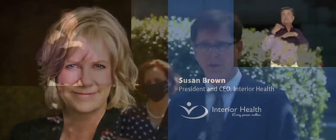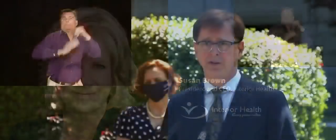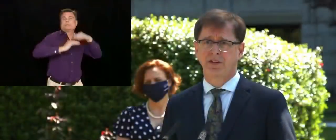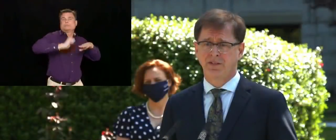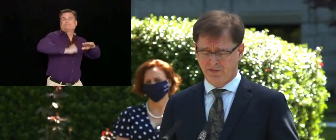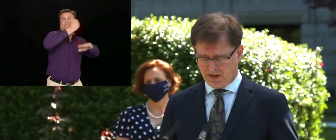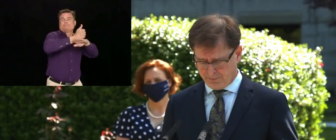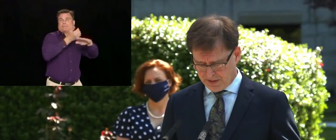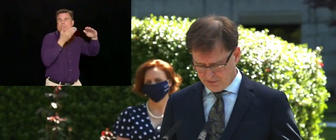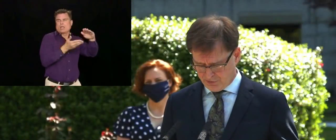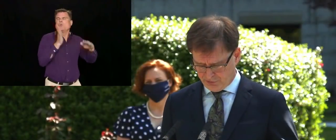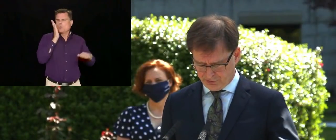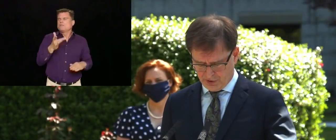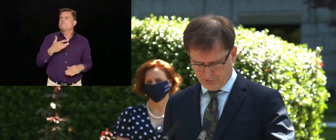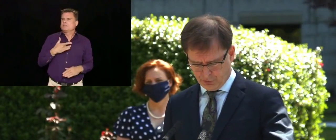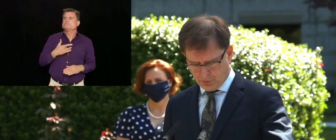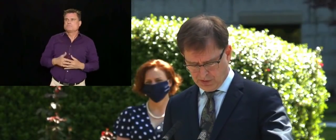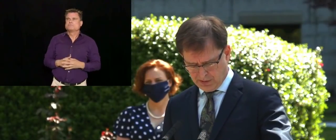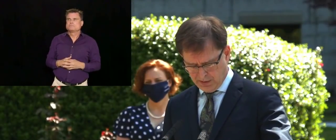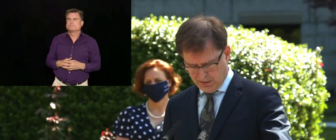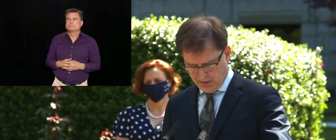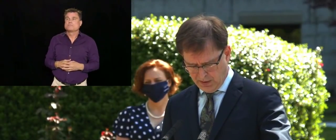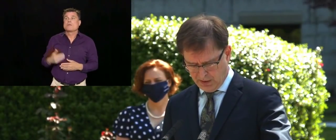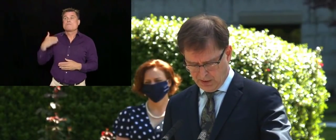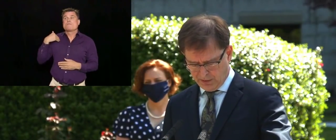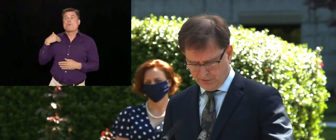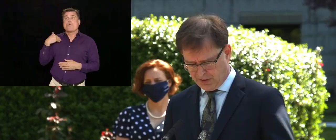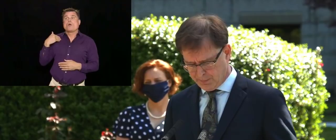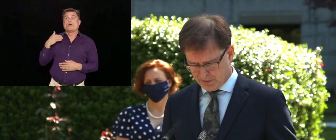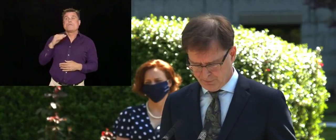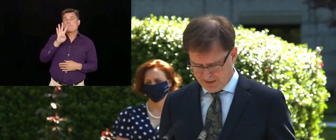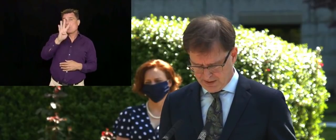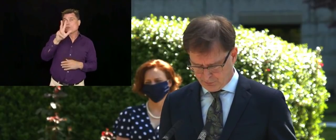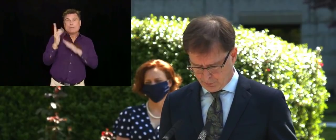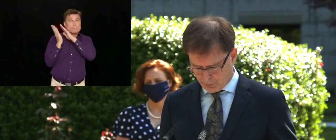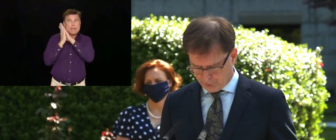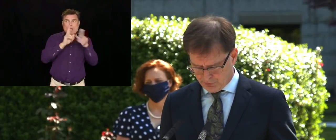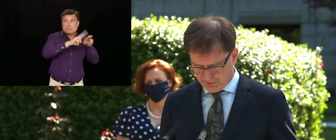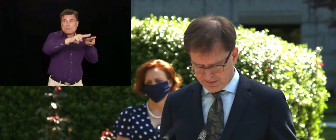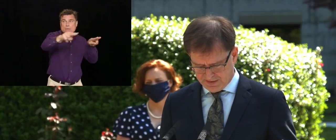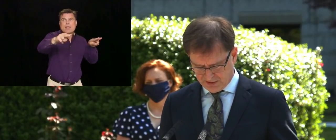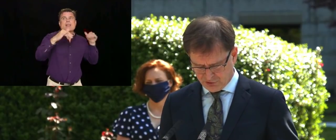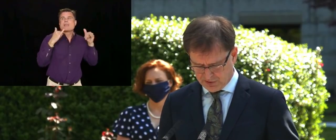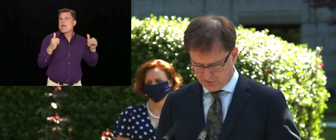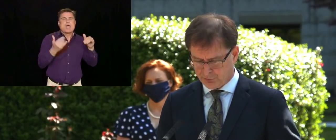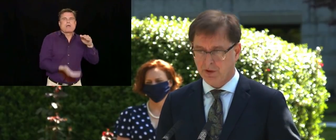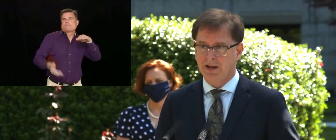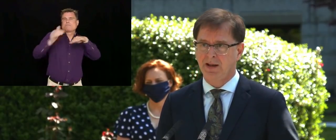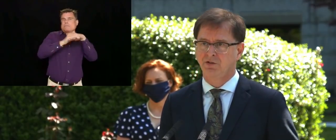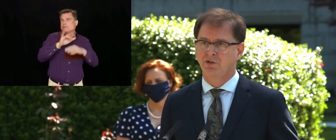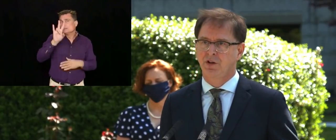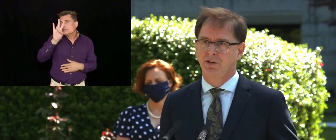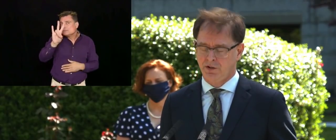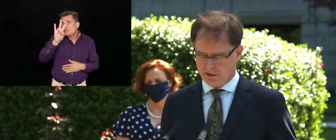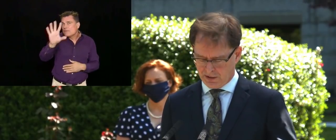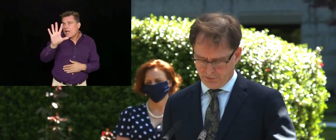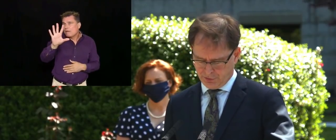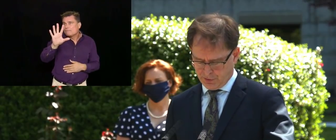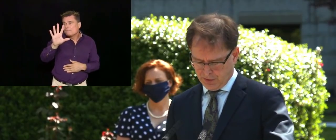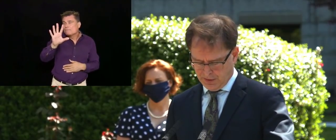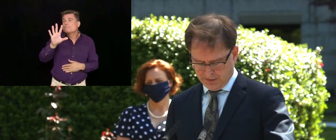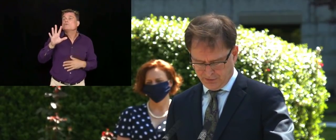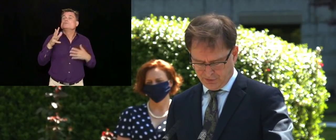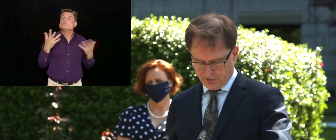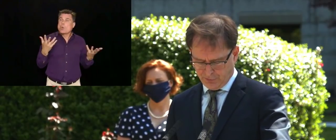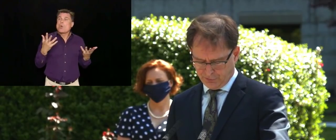Yes, 43 to 75 beds. This is also a design build finance proposal. The intention is for IH Interior Health